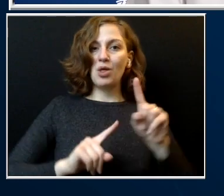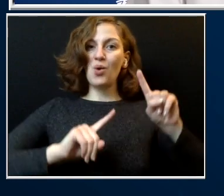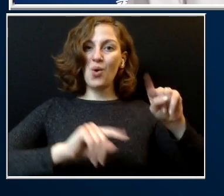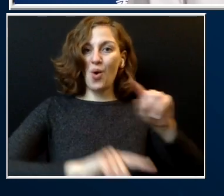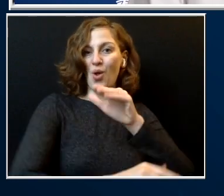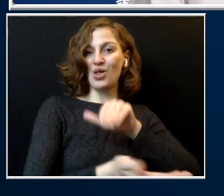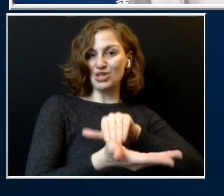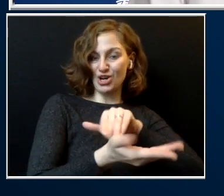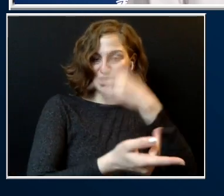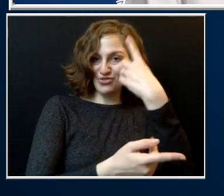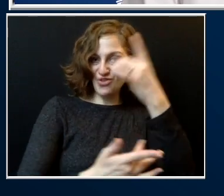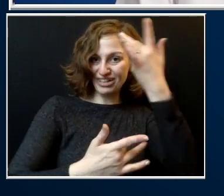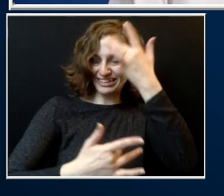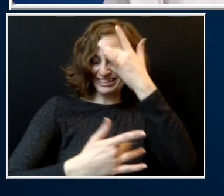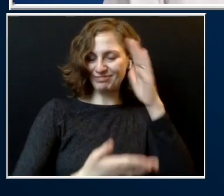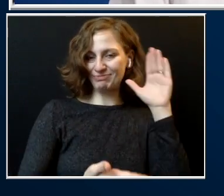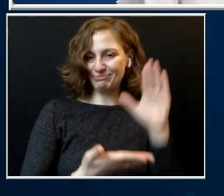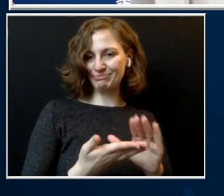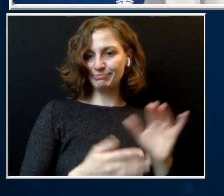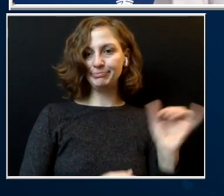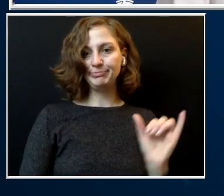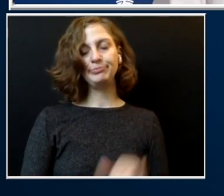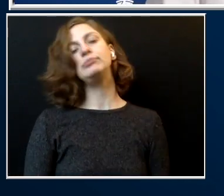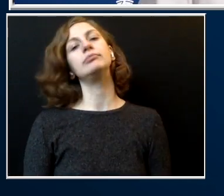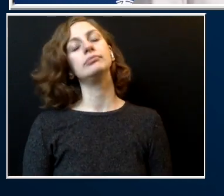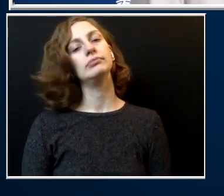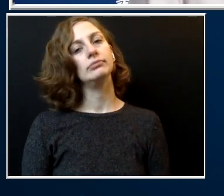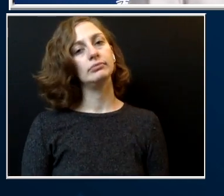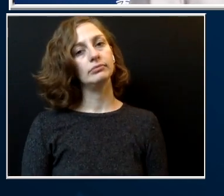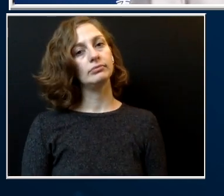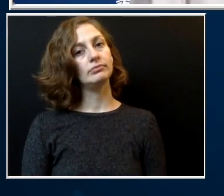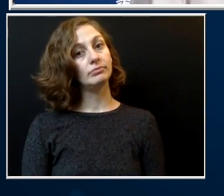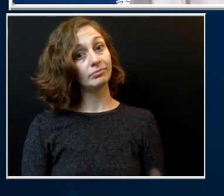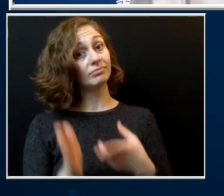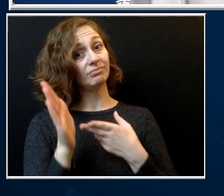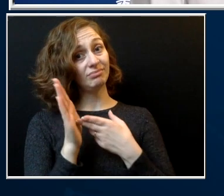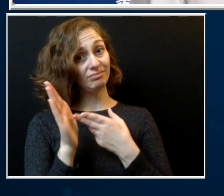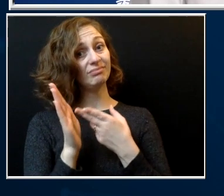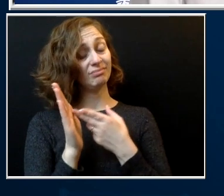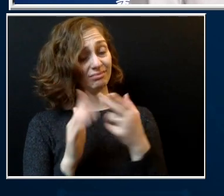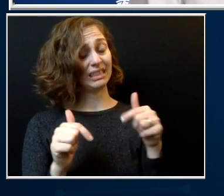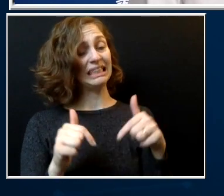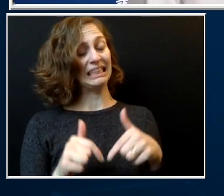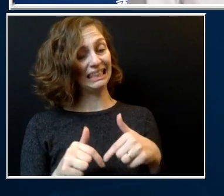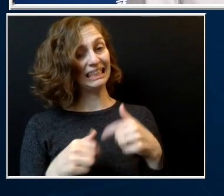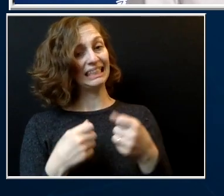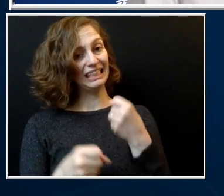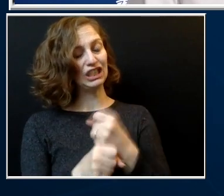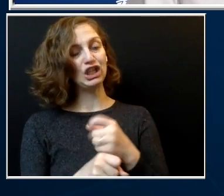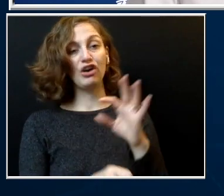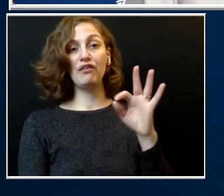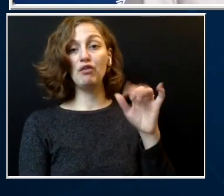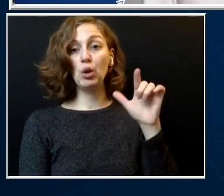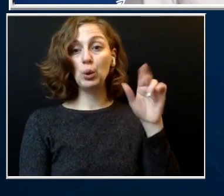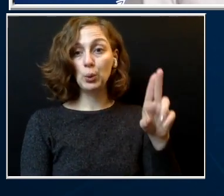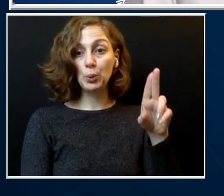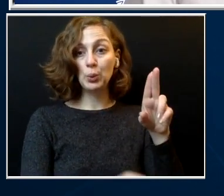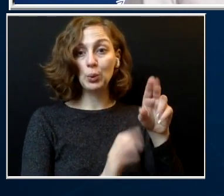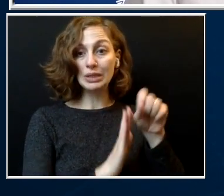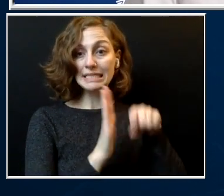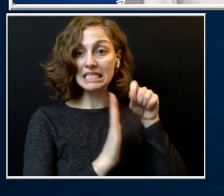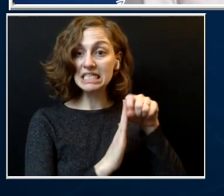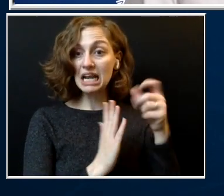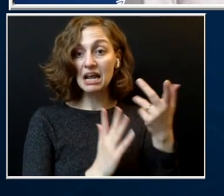And to be honest with you, it's been a relatively mild influenza season so far. So let's just cross our fingers and hope that keeps up.